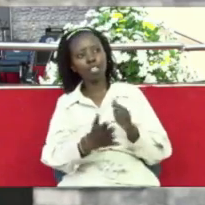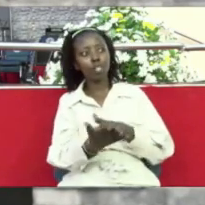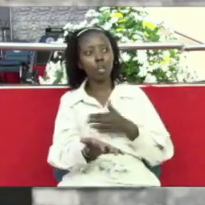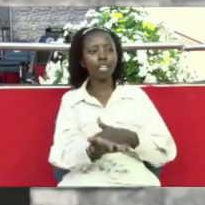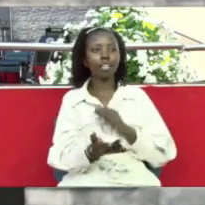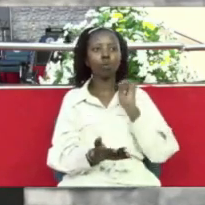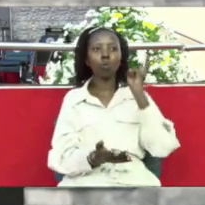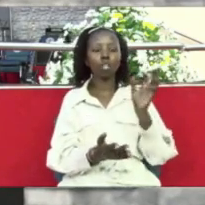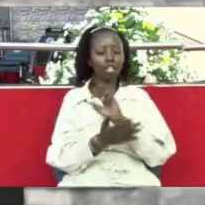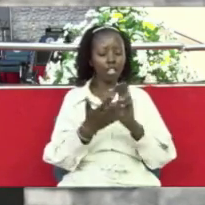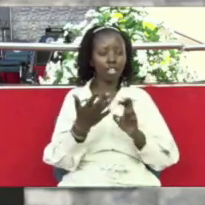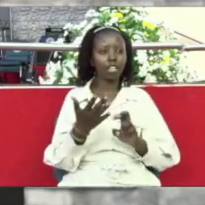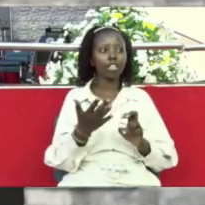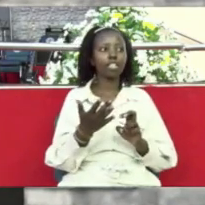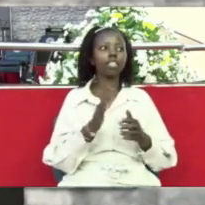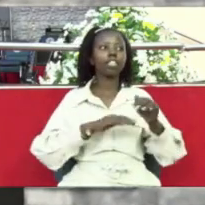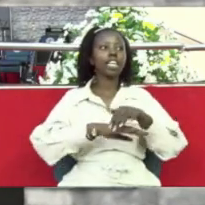To save just a little time.